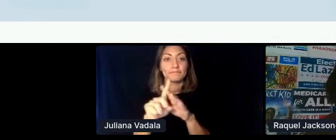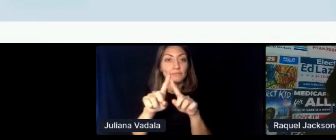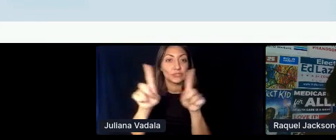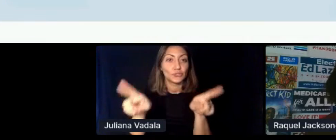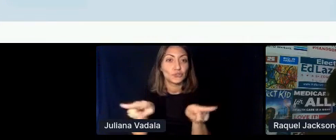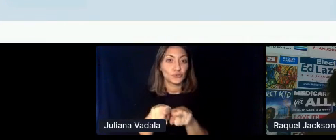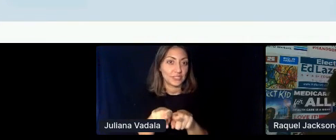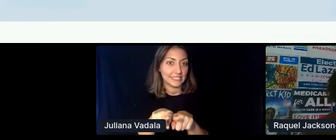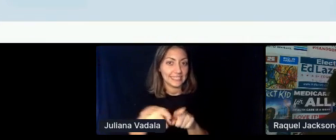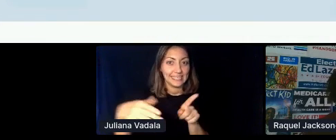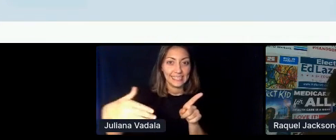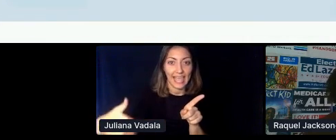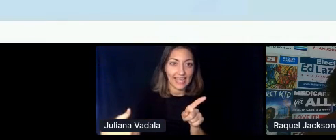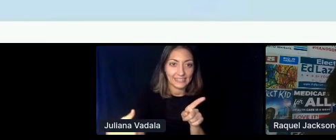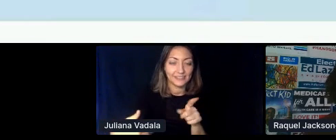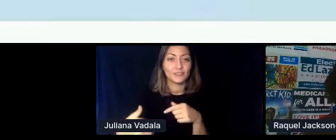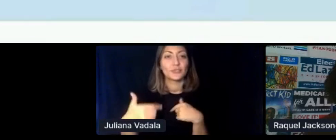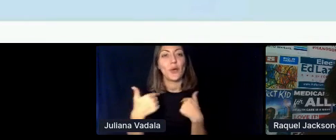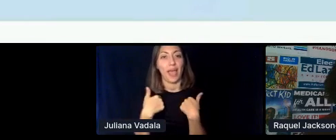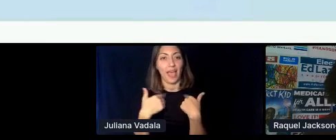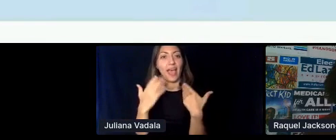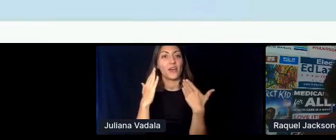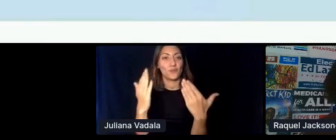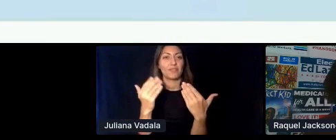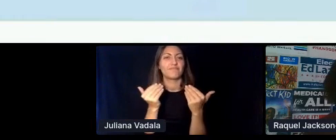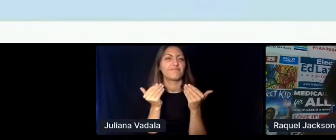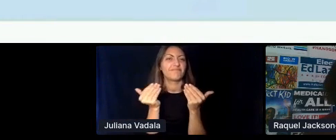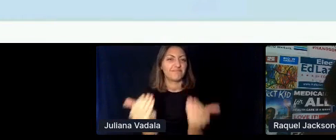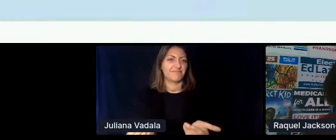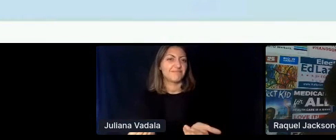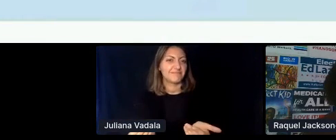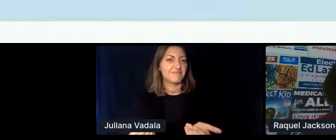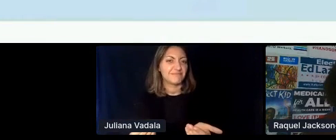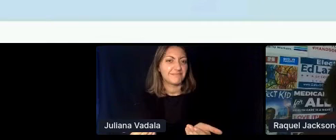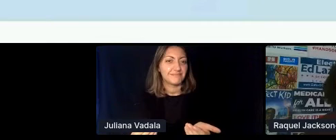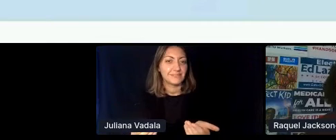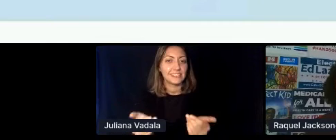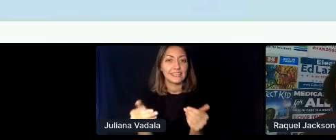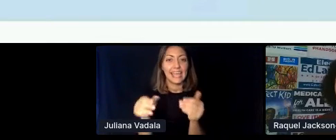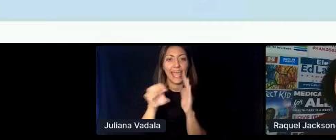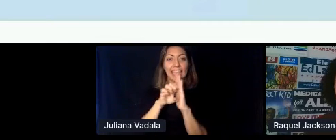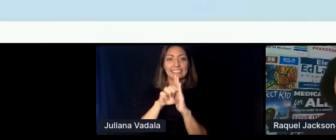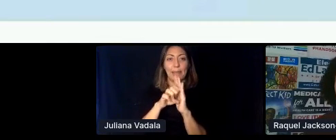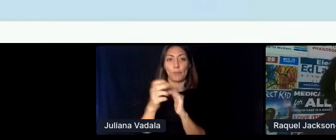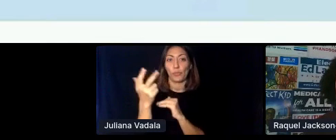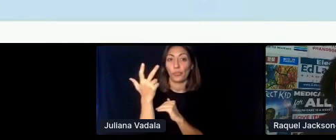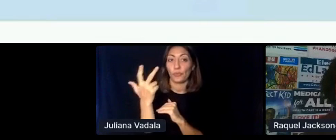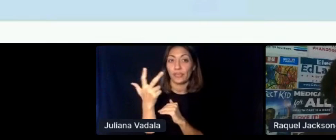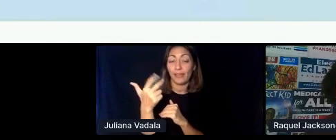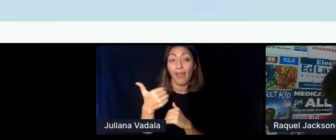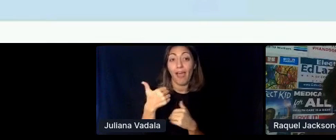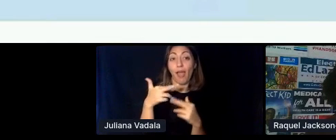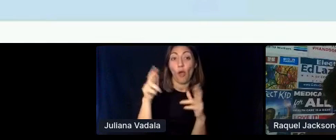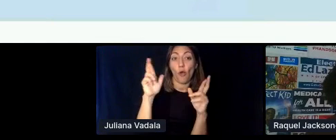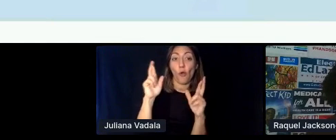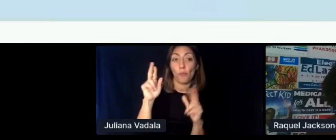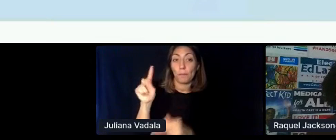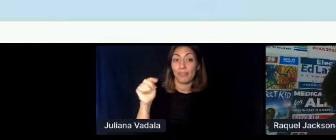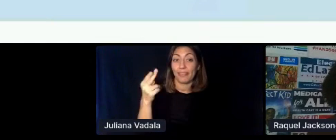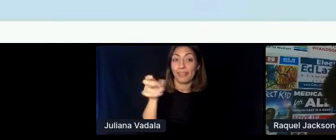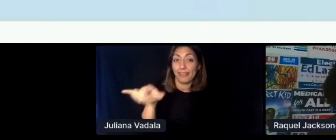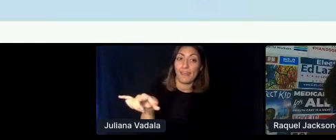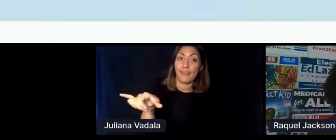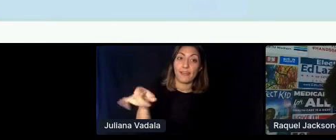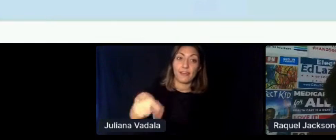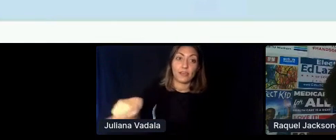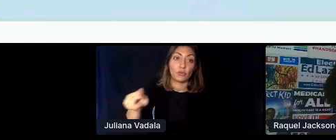number 3. Hope that they return soon. So in this scenario, you're texting a voter whose